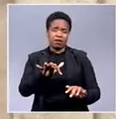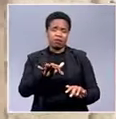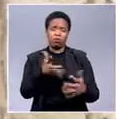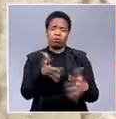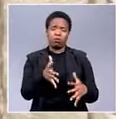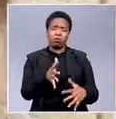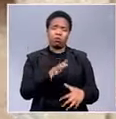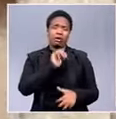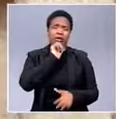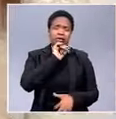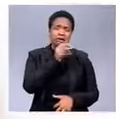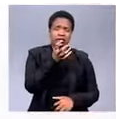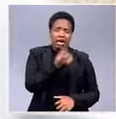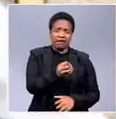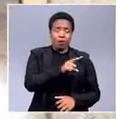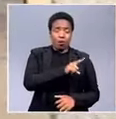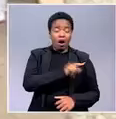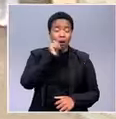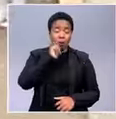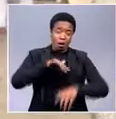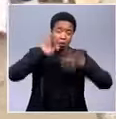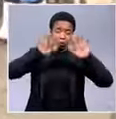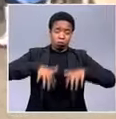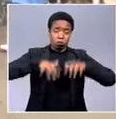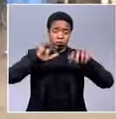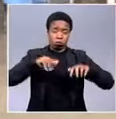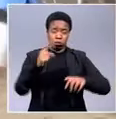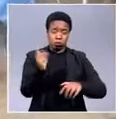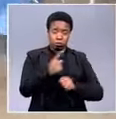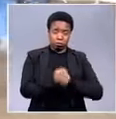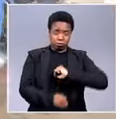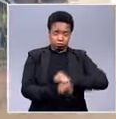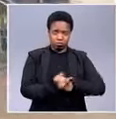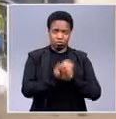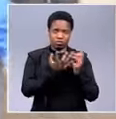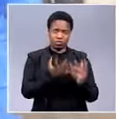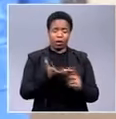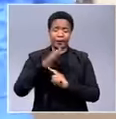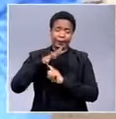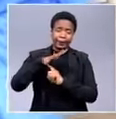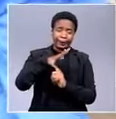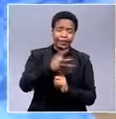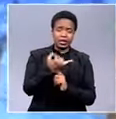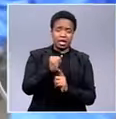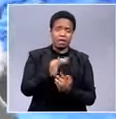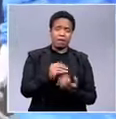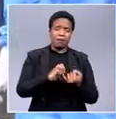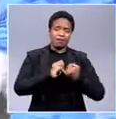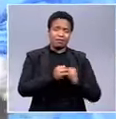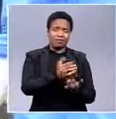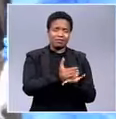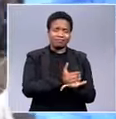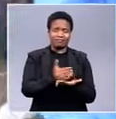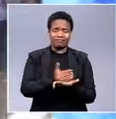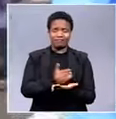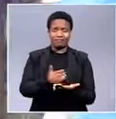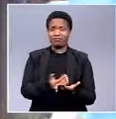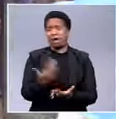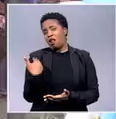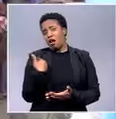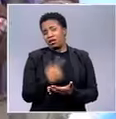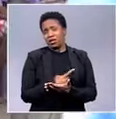diarrhea, which of course is a symptom of cholera. Rescue efforts are still continuing in the wake of Cyclone Idai that hit Mozambique